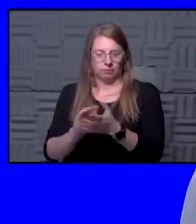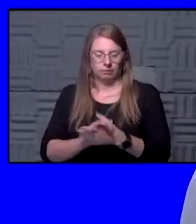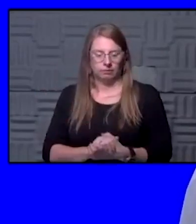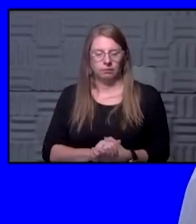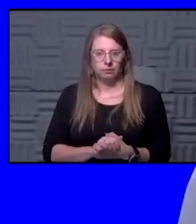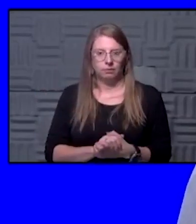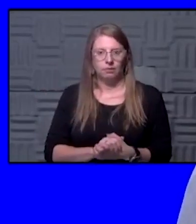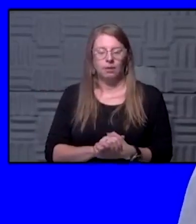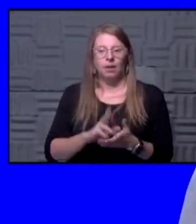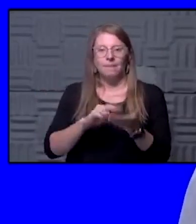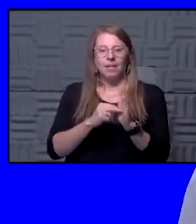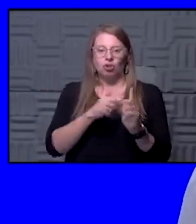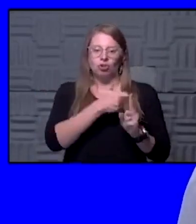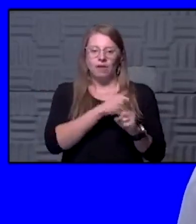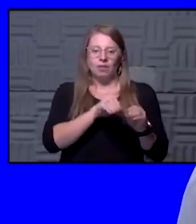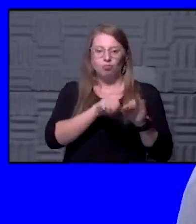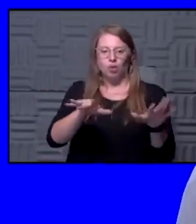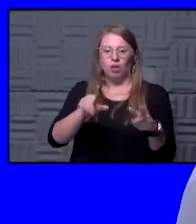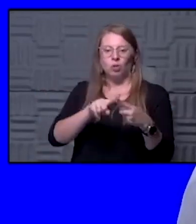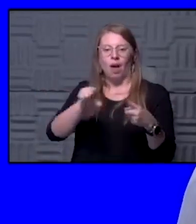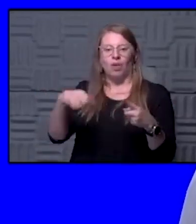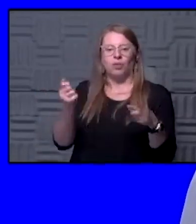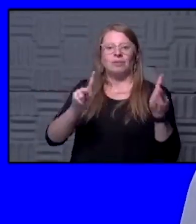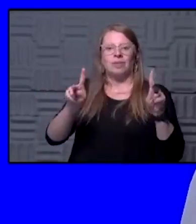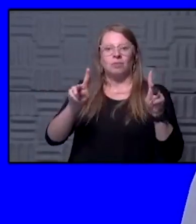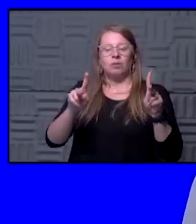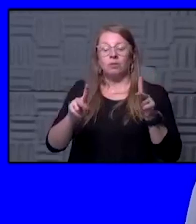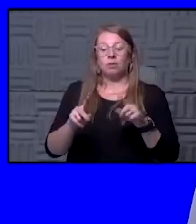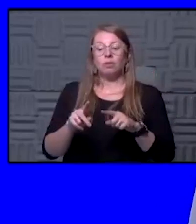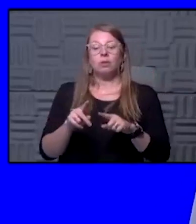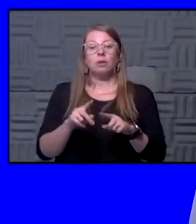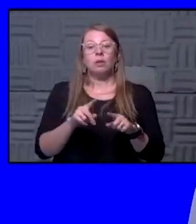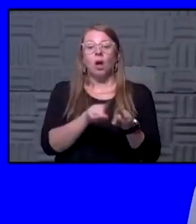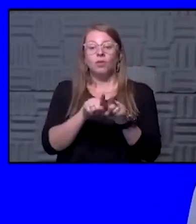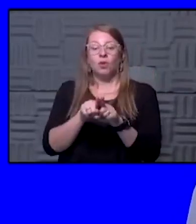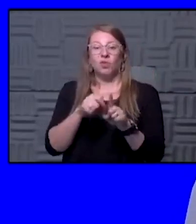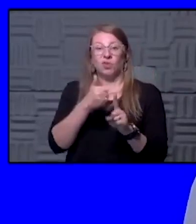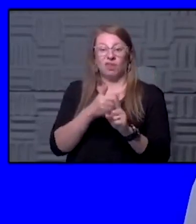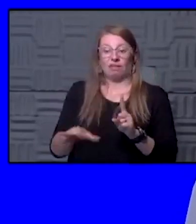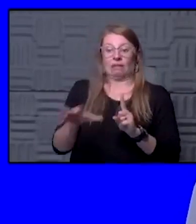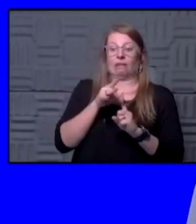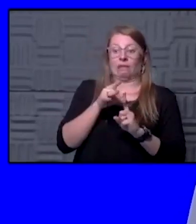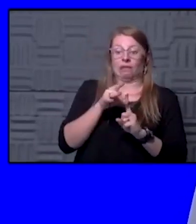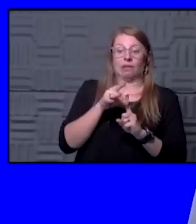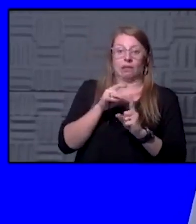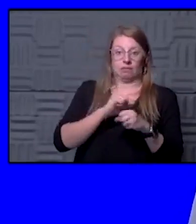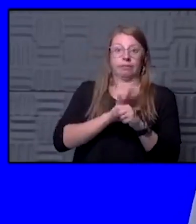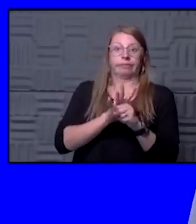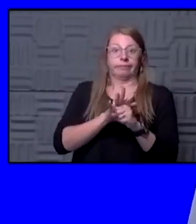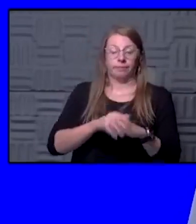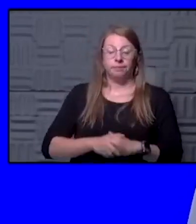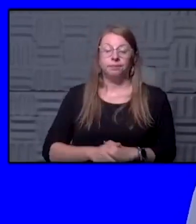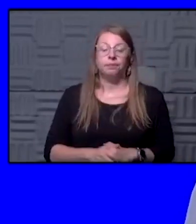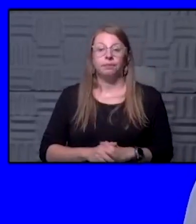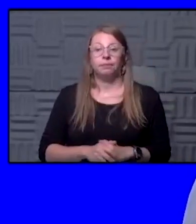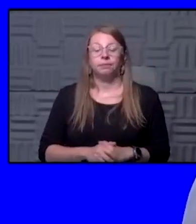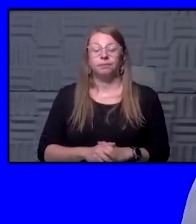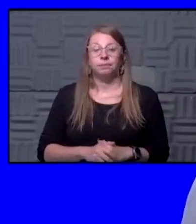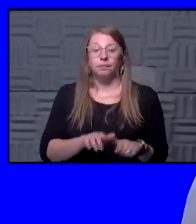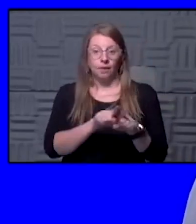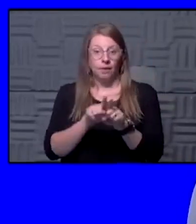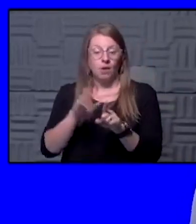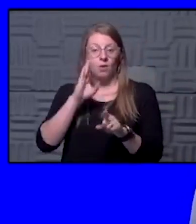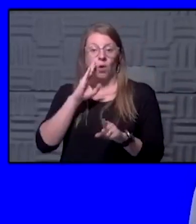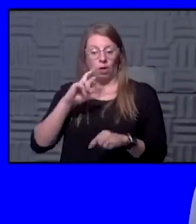Reducing the risk of you spreading it to others, reducing the risk of you getting it. Again, we know that there is the